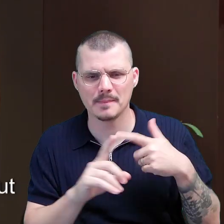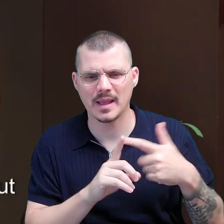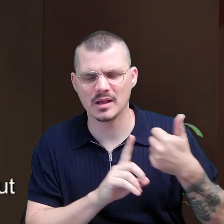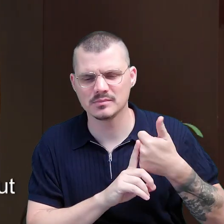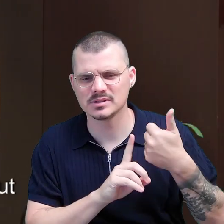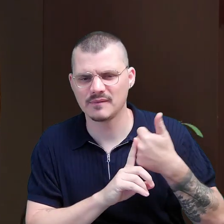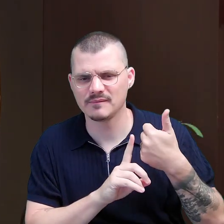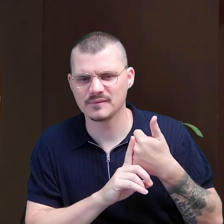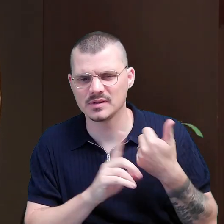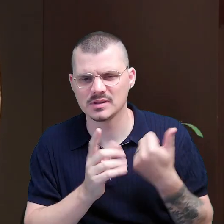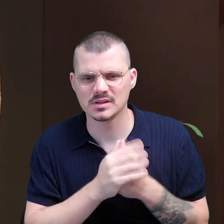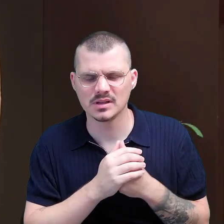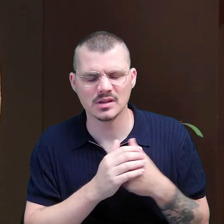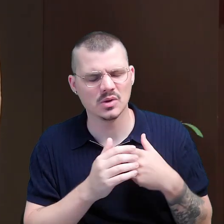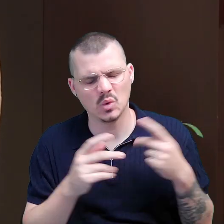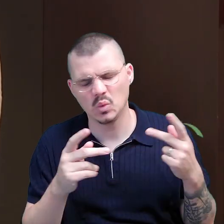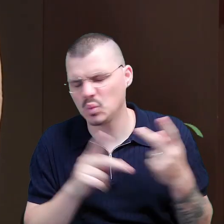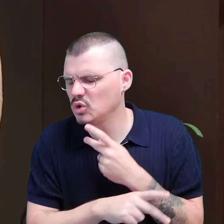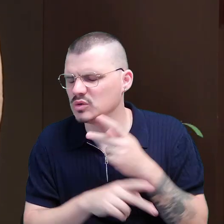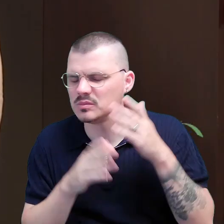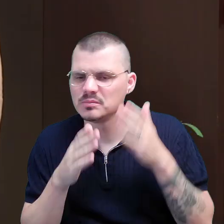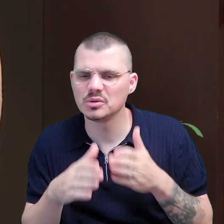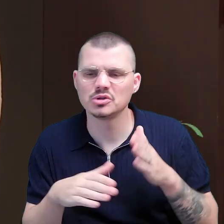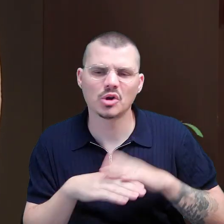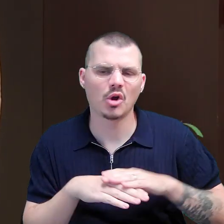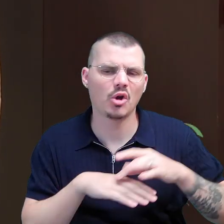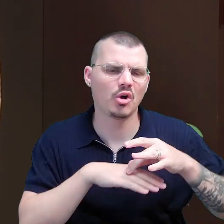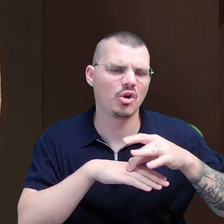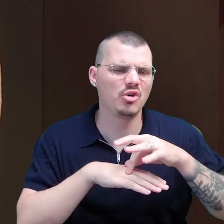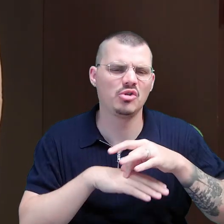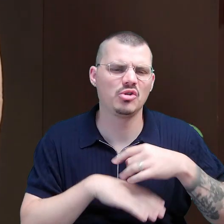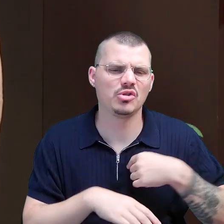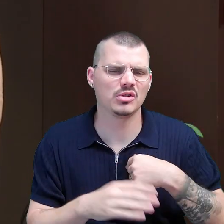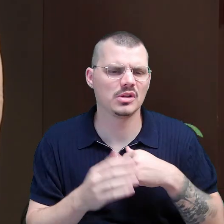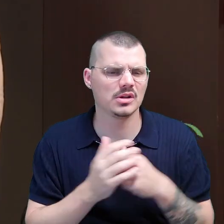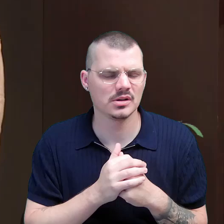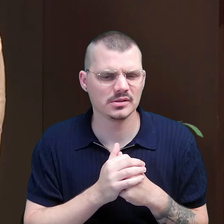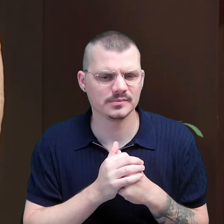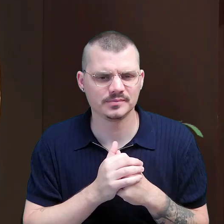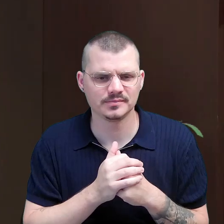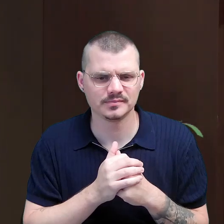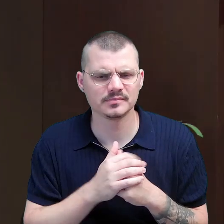horrific things about himself. That he's the worst person on earth.